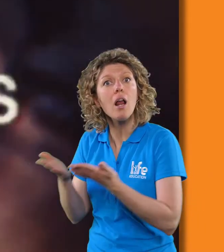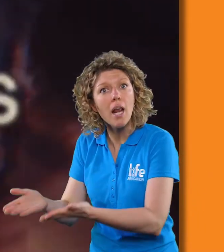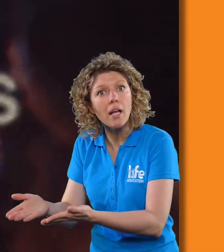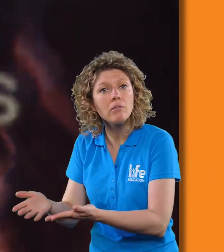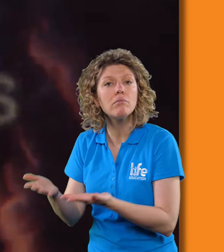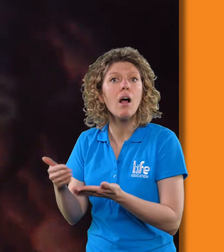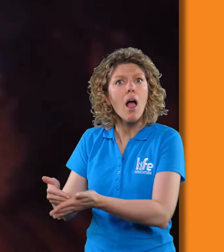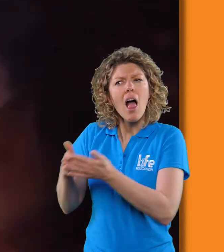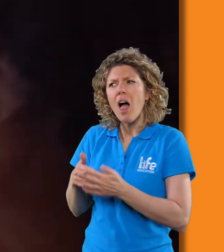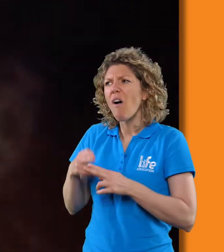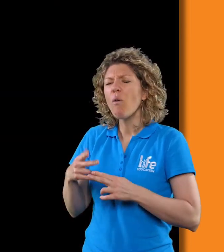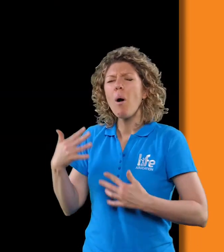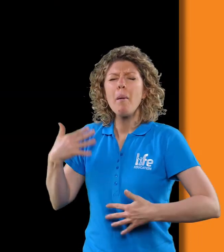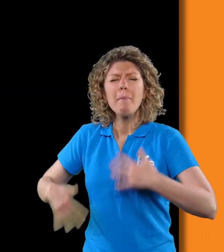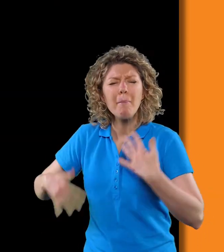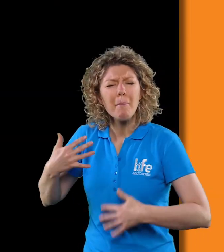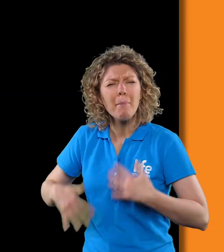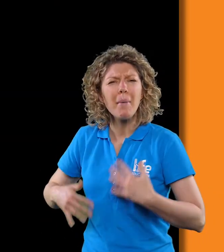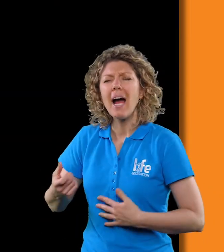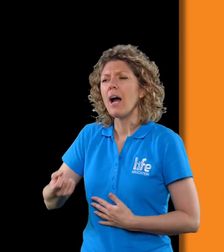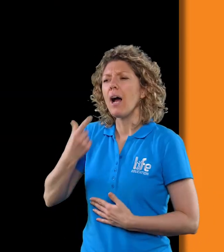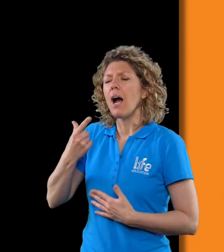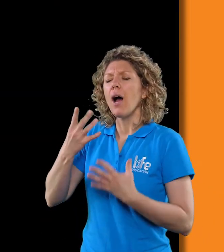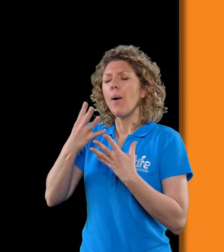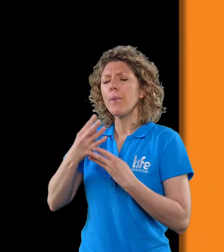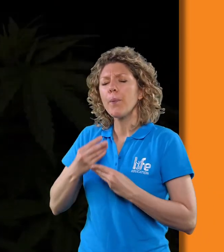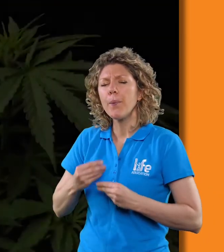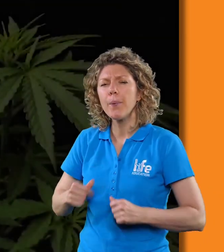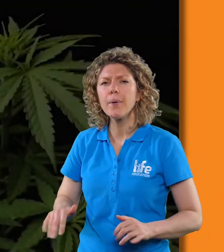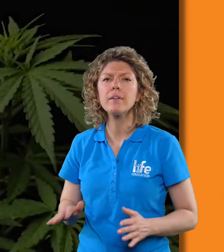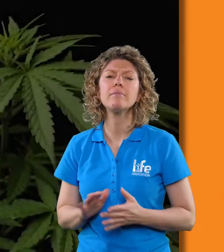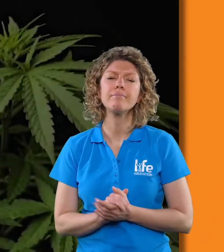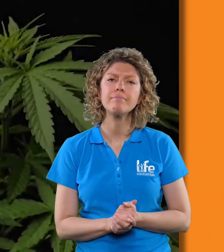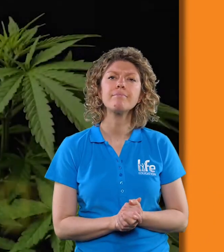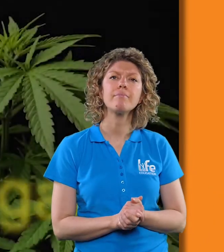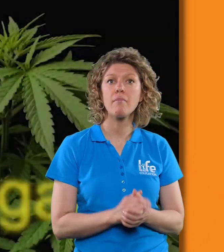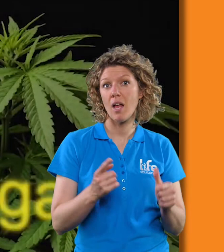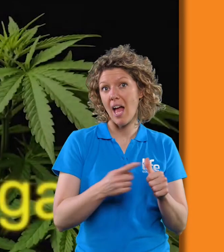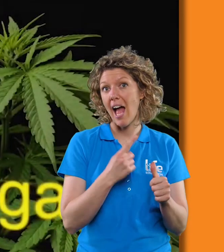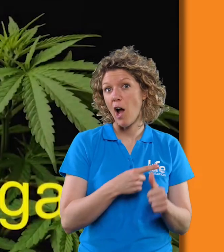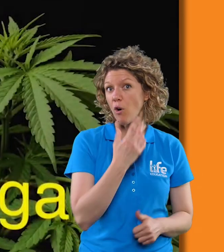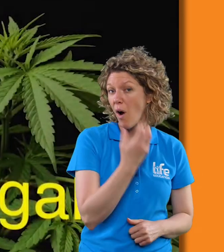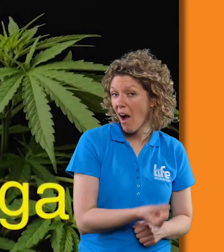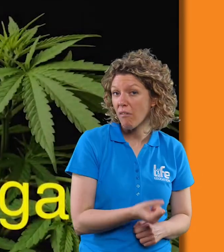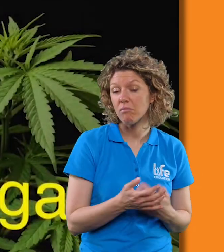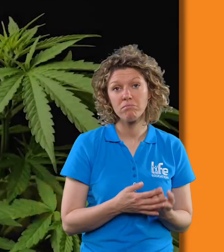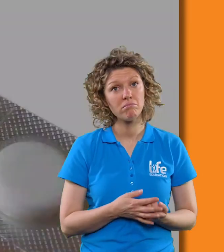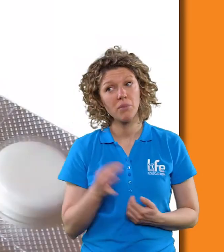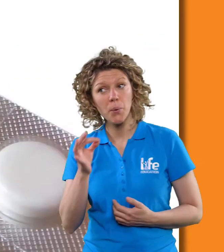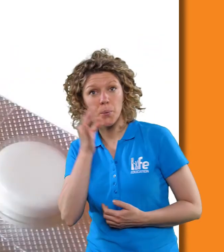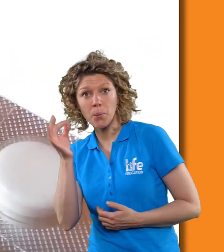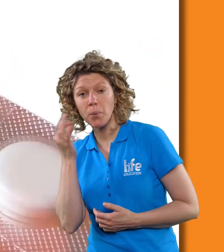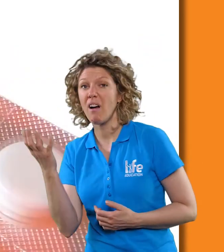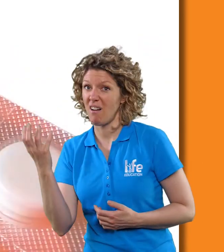pain. Alcohol is a commonly used depressant, so is cannabis. Many prescription